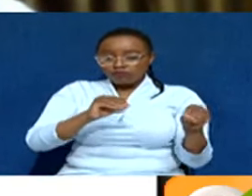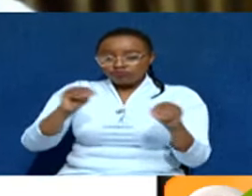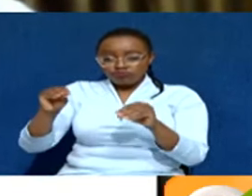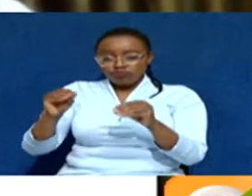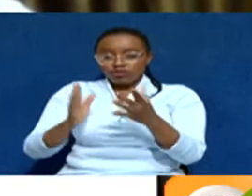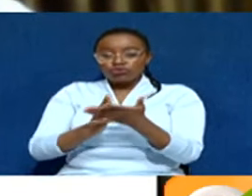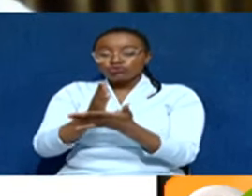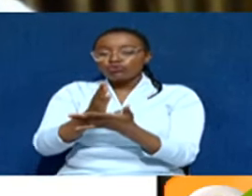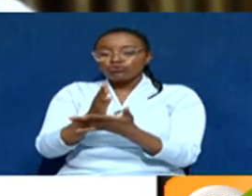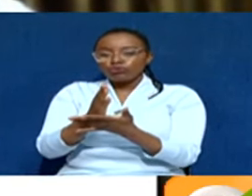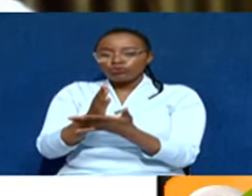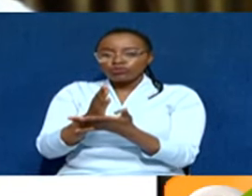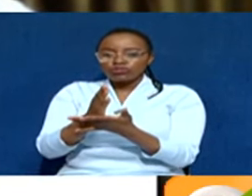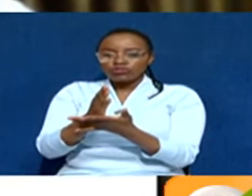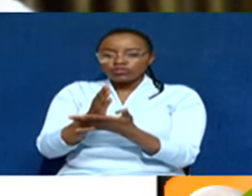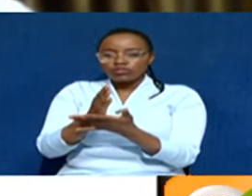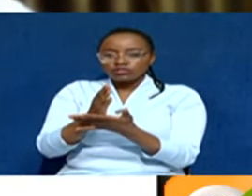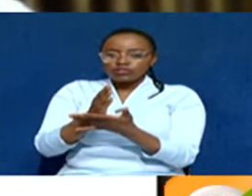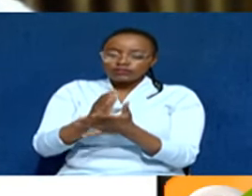of